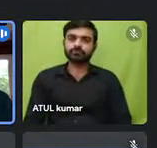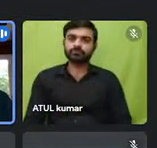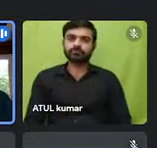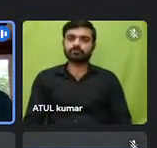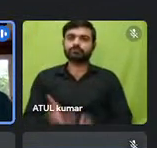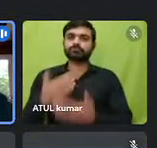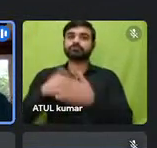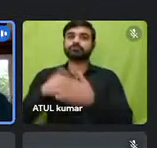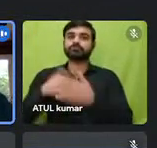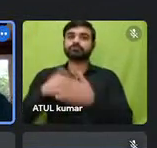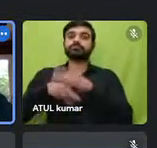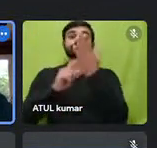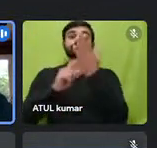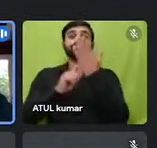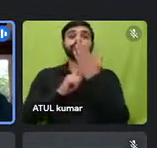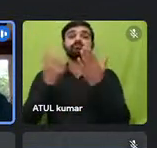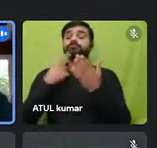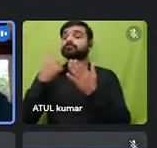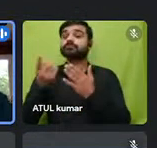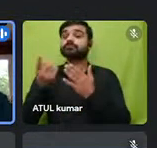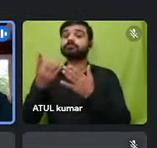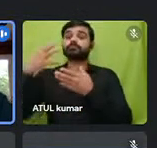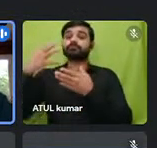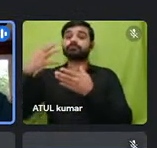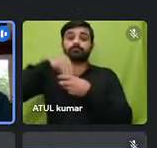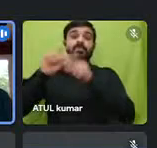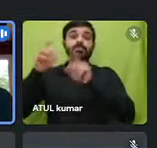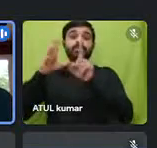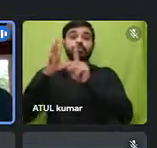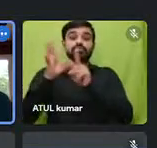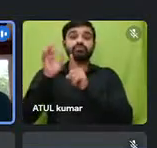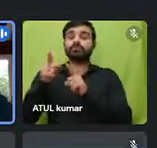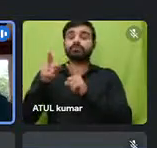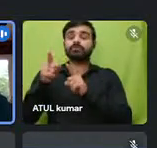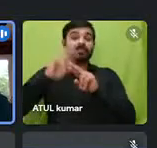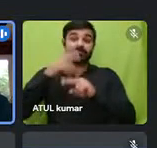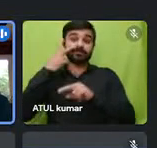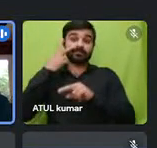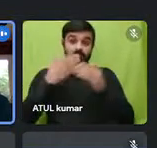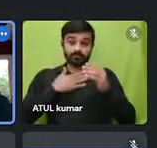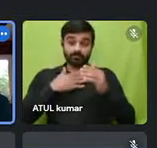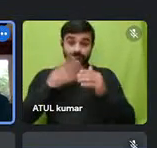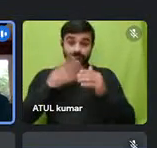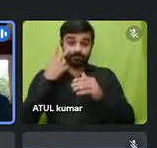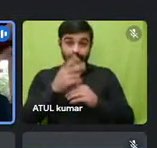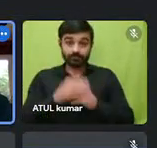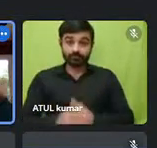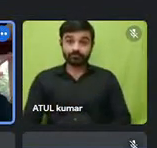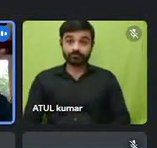they saw. And what you get is people doing this, if you can see me,